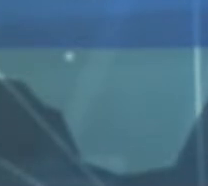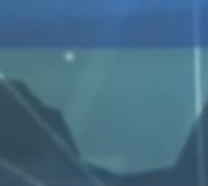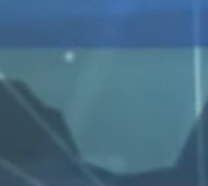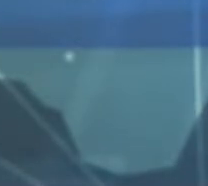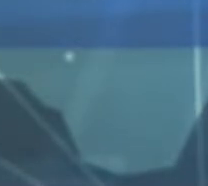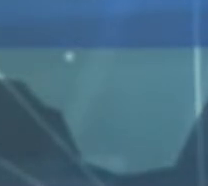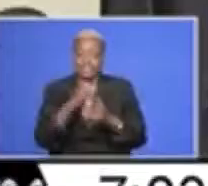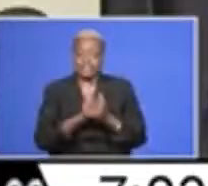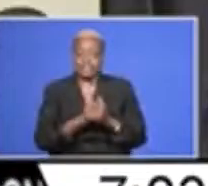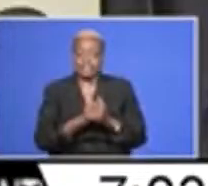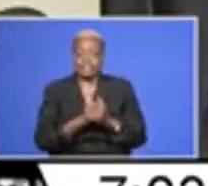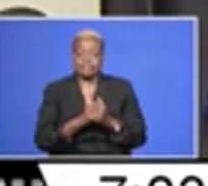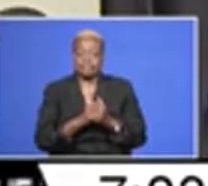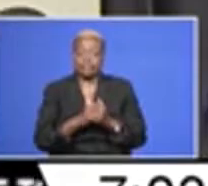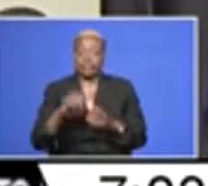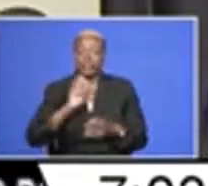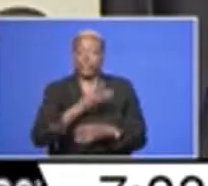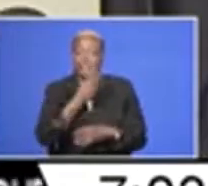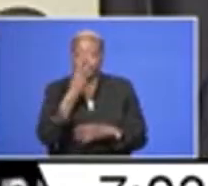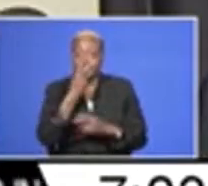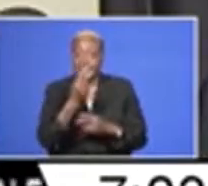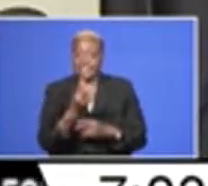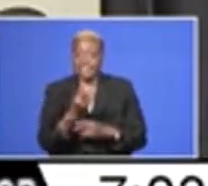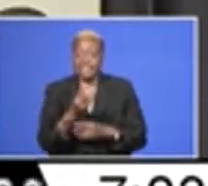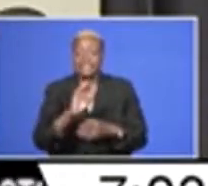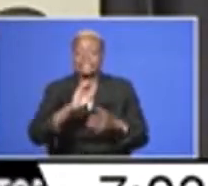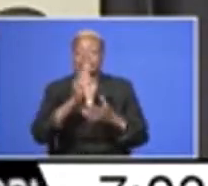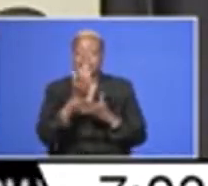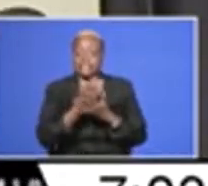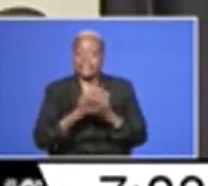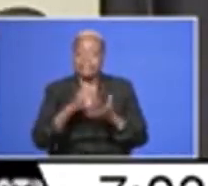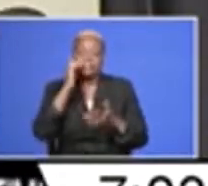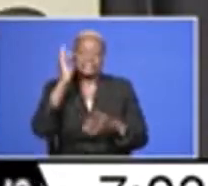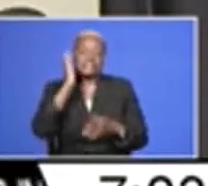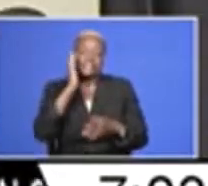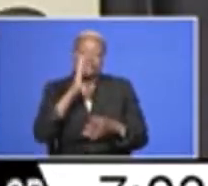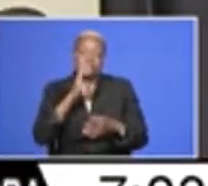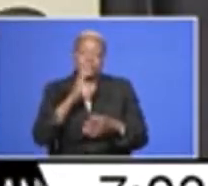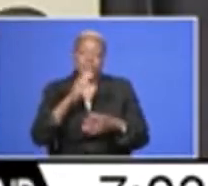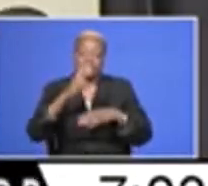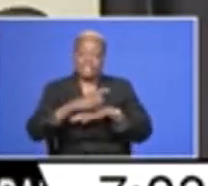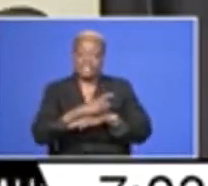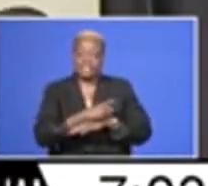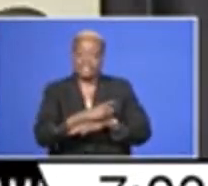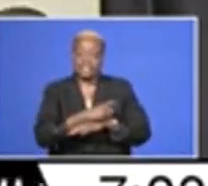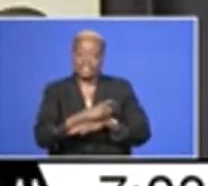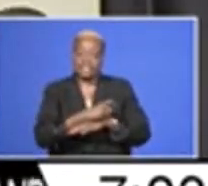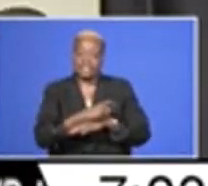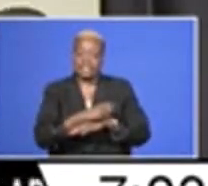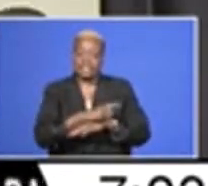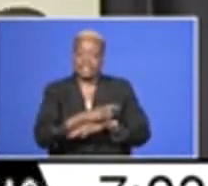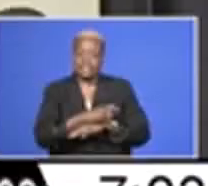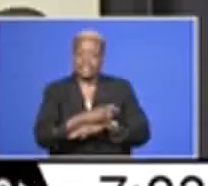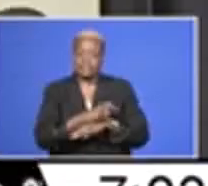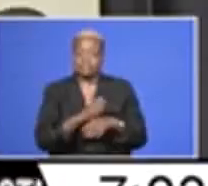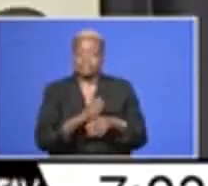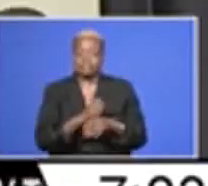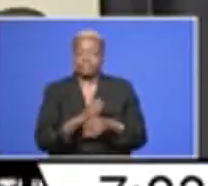diseases. So we typically see some mosquito-borne diseases and/or diseases like